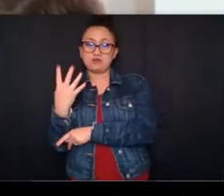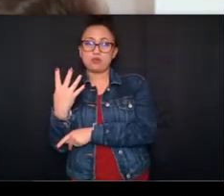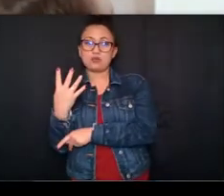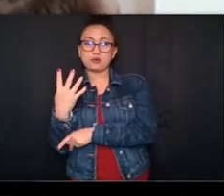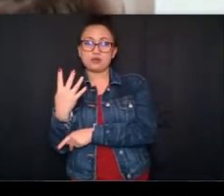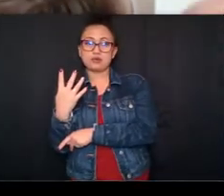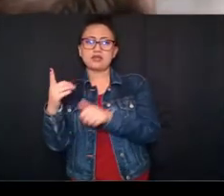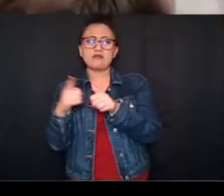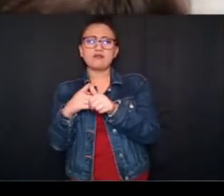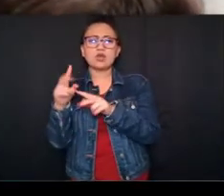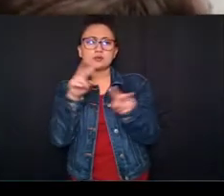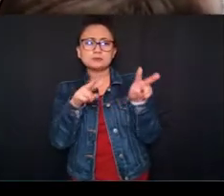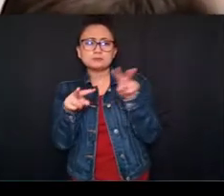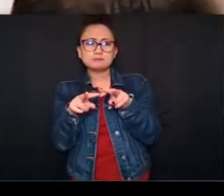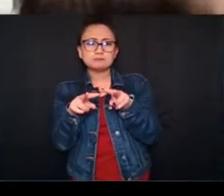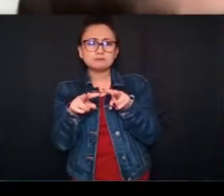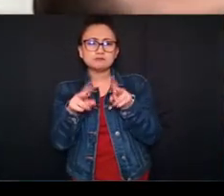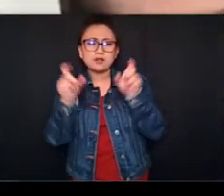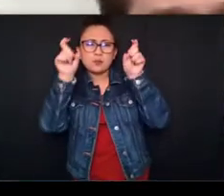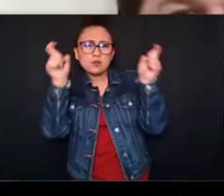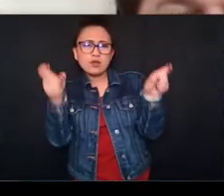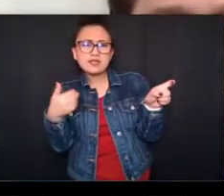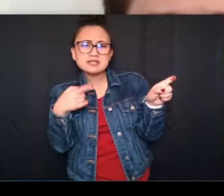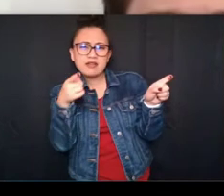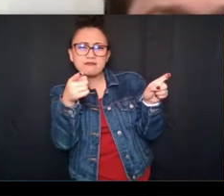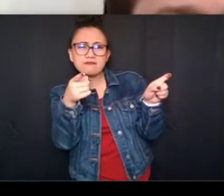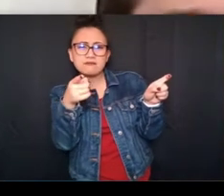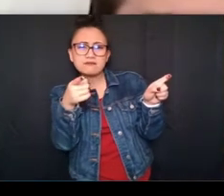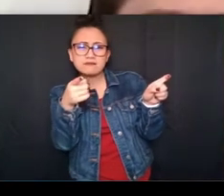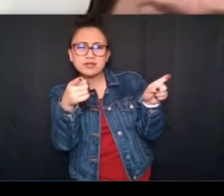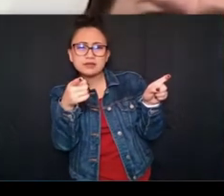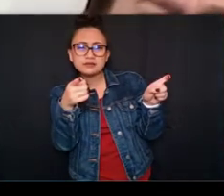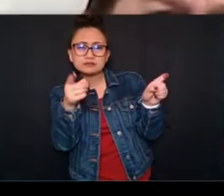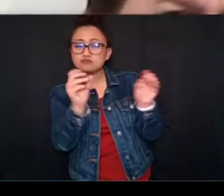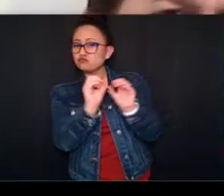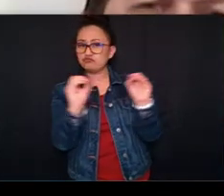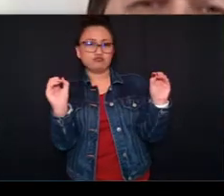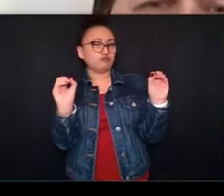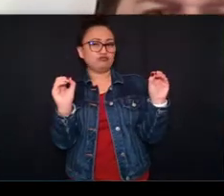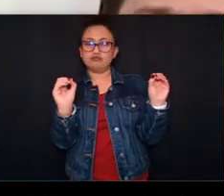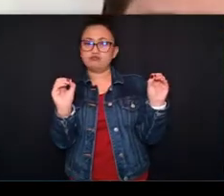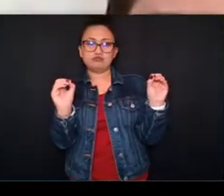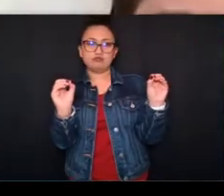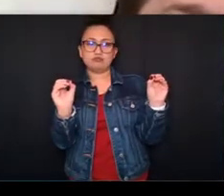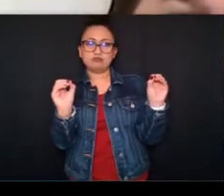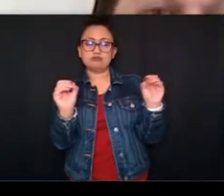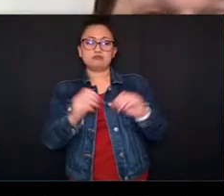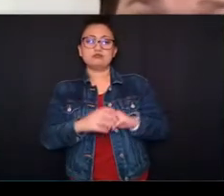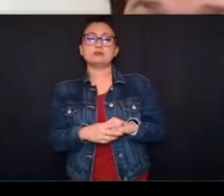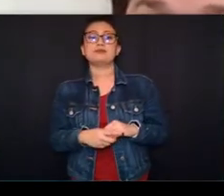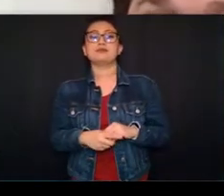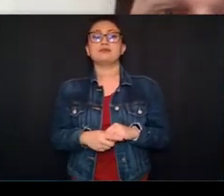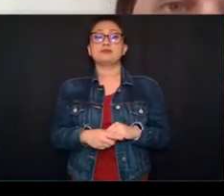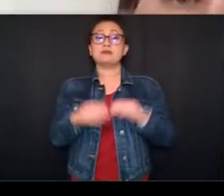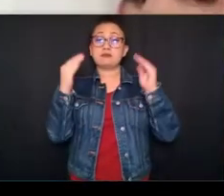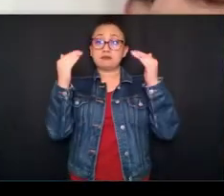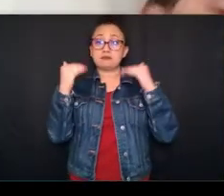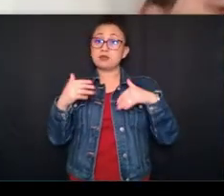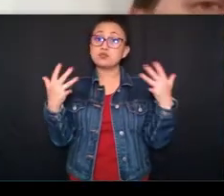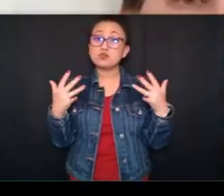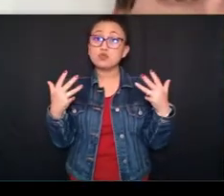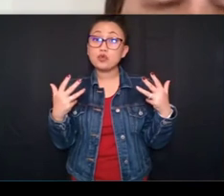thing you look and see is, do I have any parentheses in this problem? And I don't, so I don't even worry about parentheses. The next thing I do is I